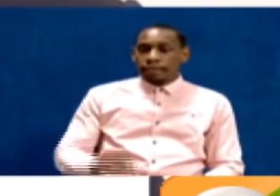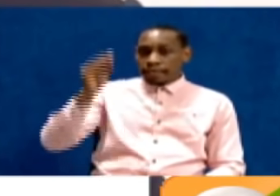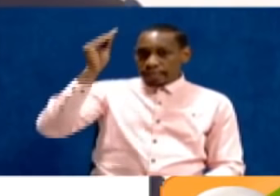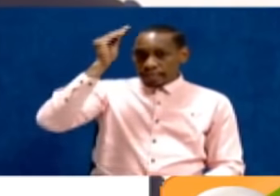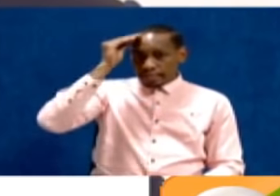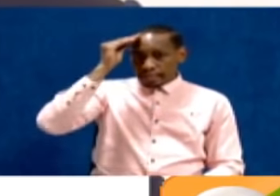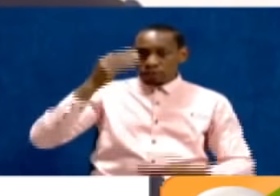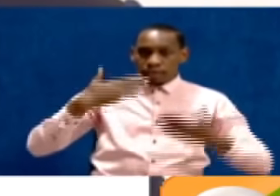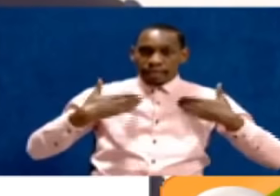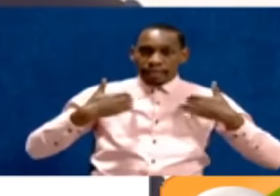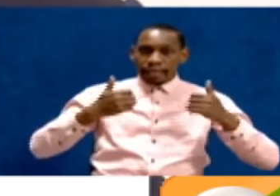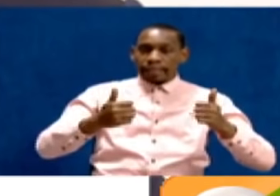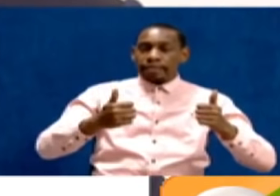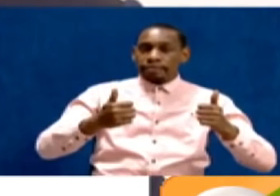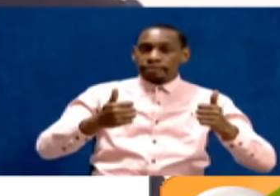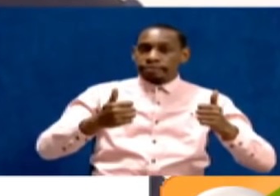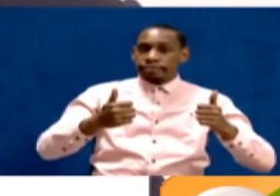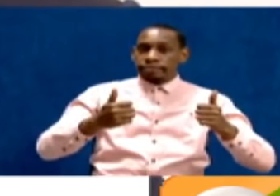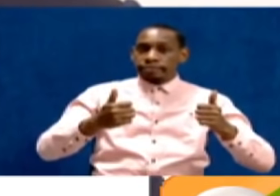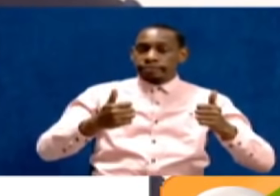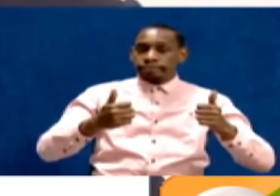Education, health,